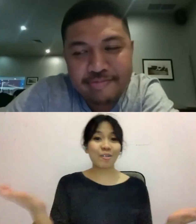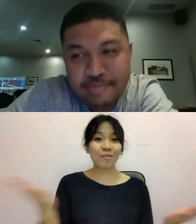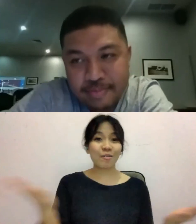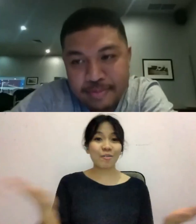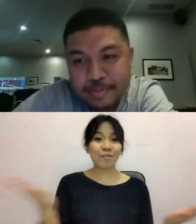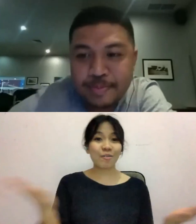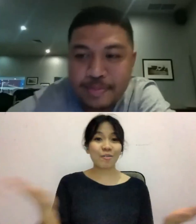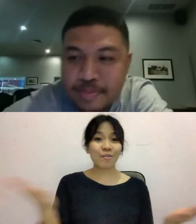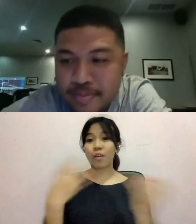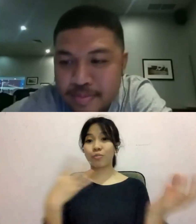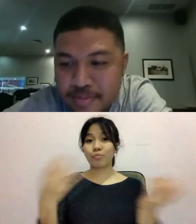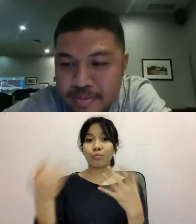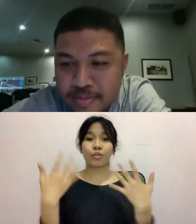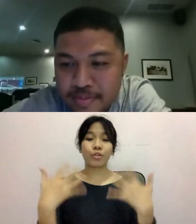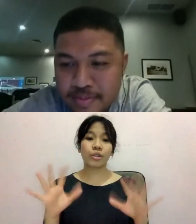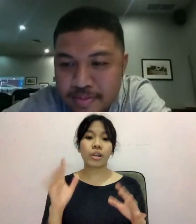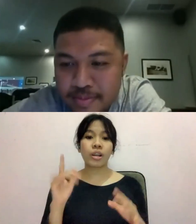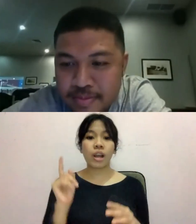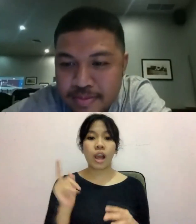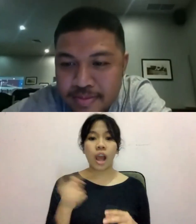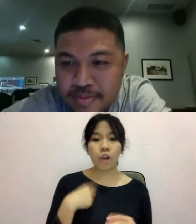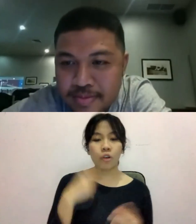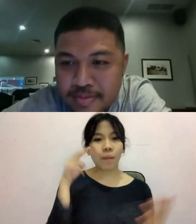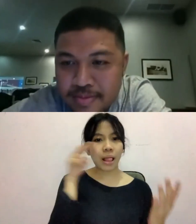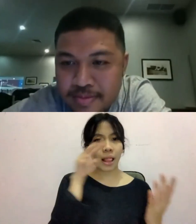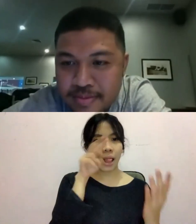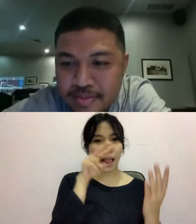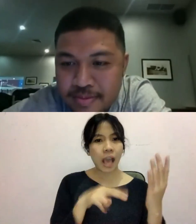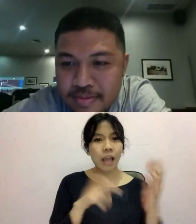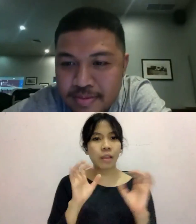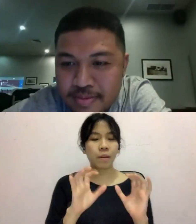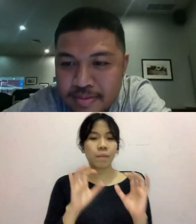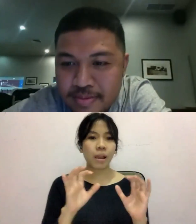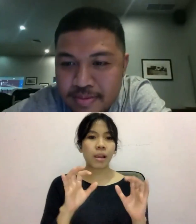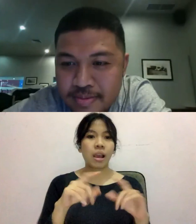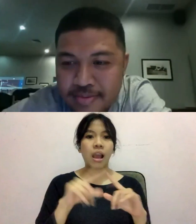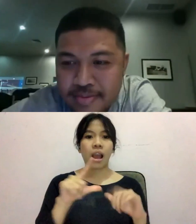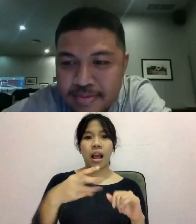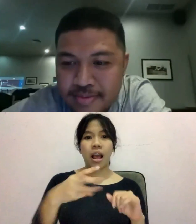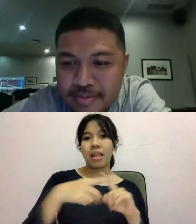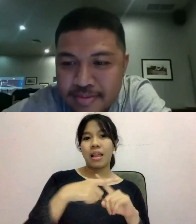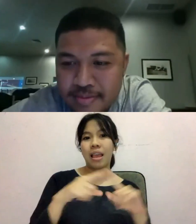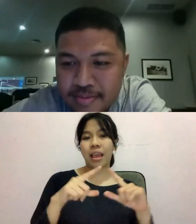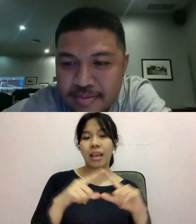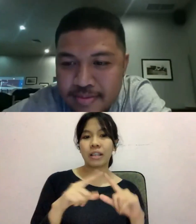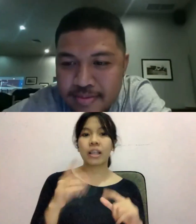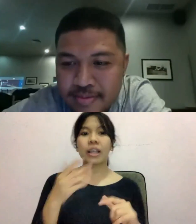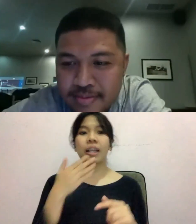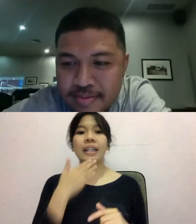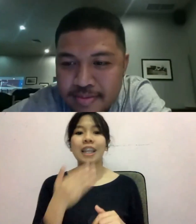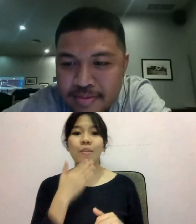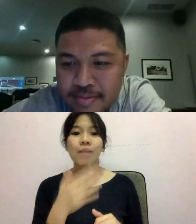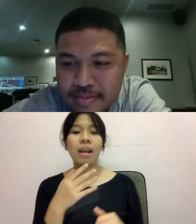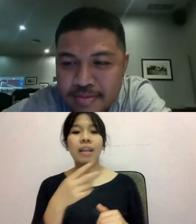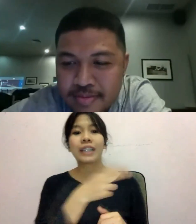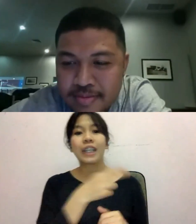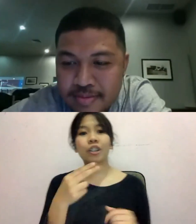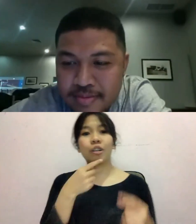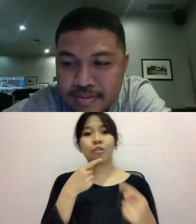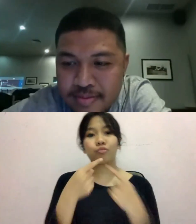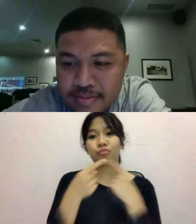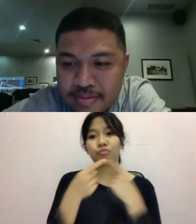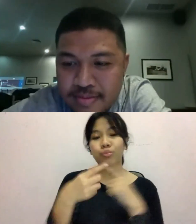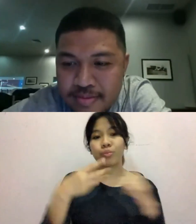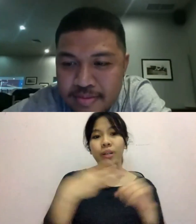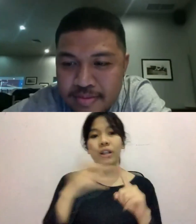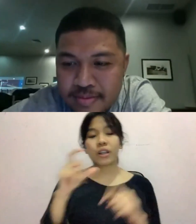see Erika Chong. I'm going to read your comments. Thank you to the Indonesian British Council team and interpreter for putting this event together.